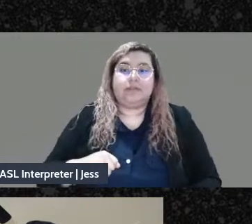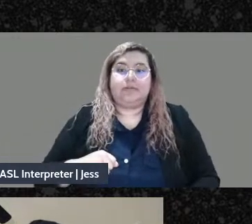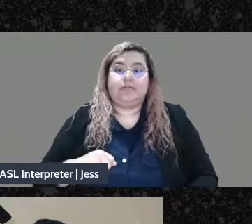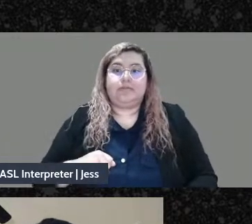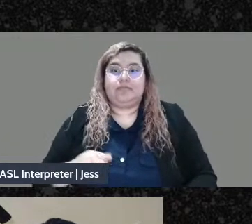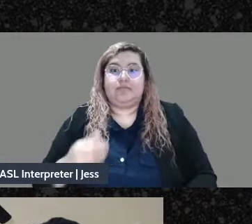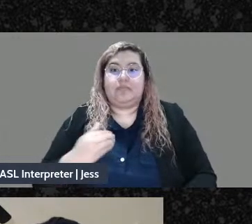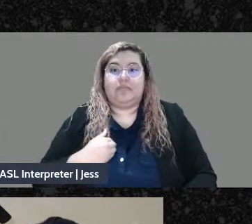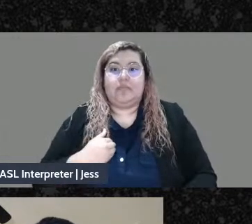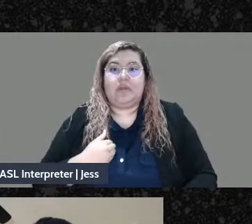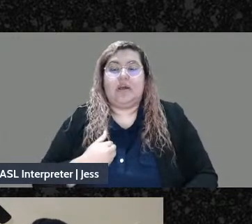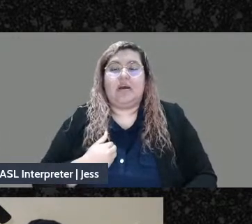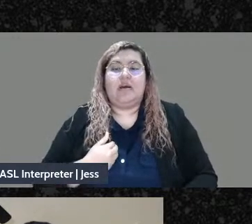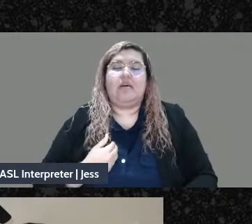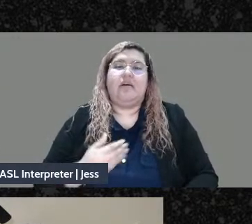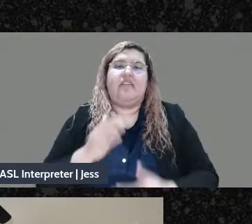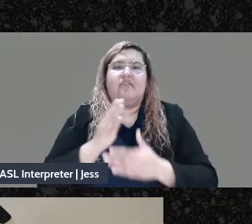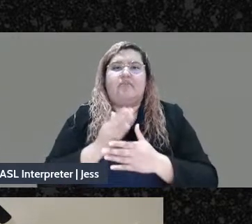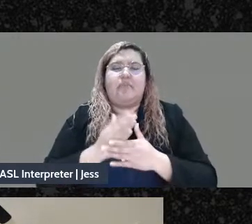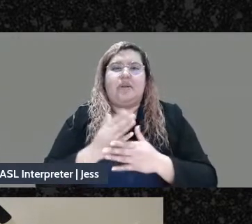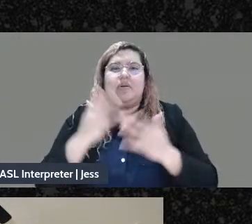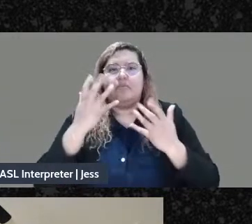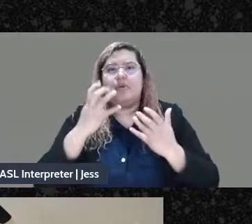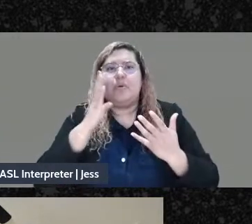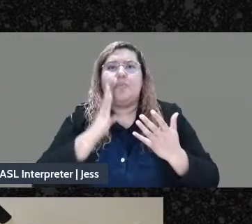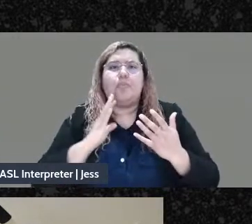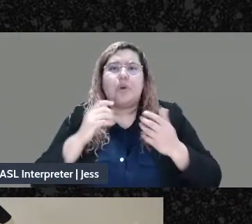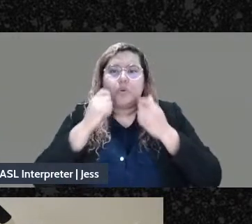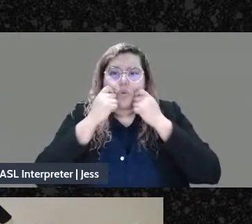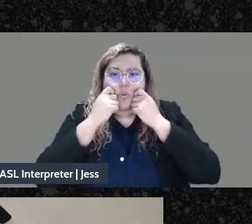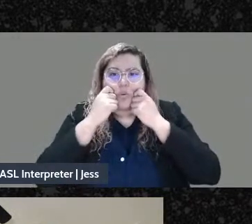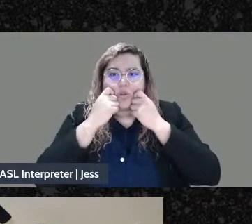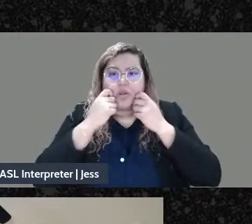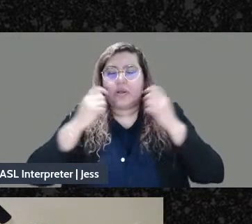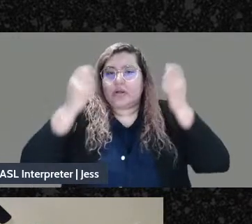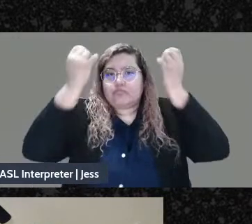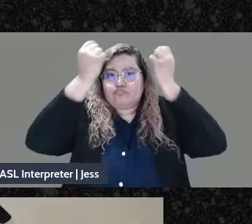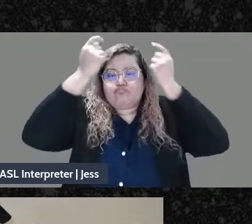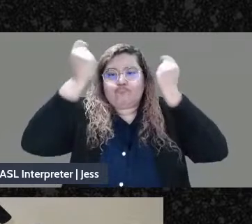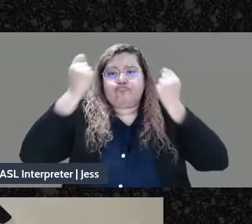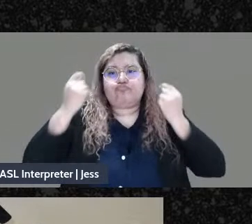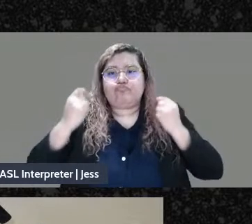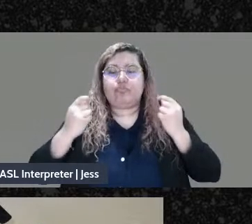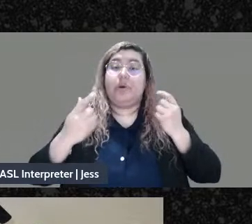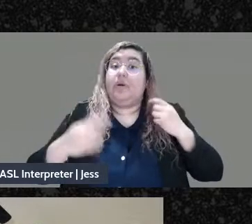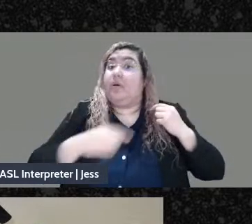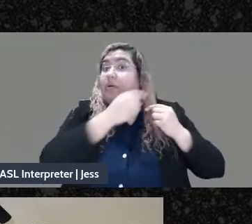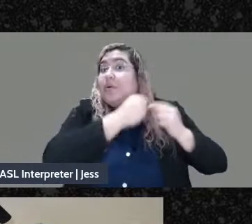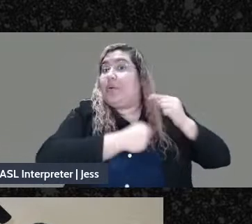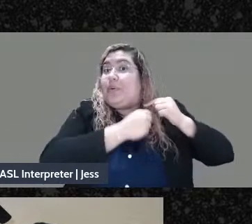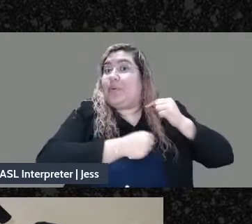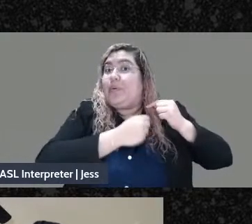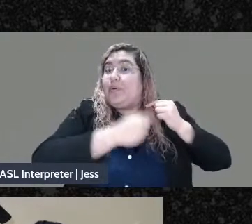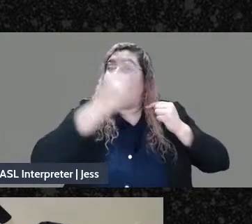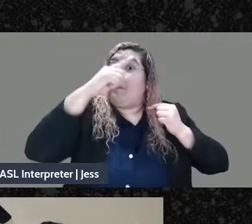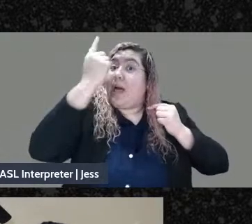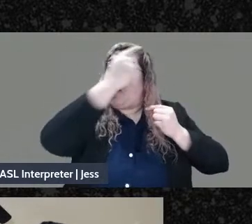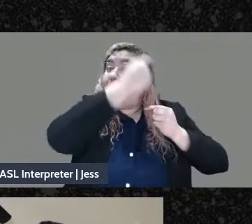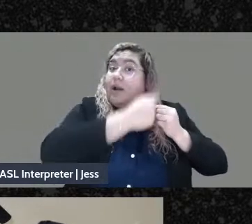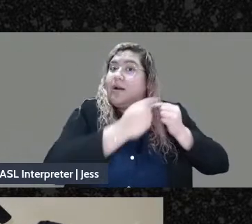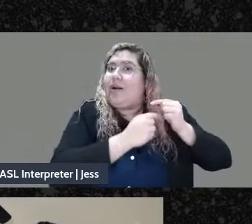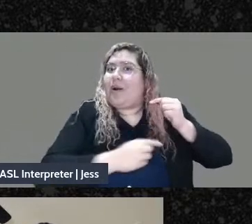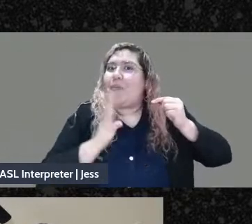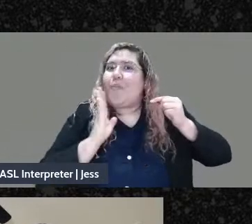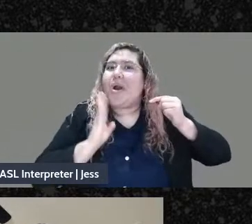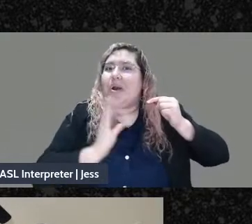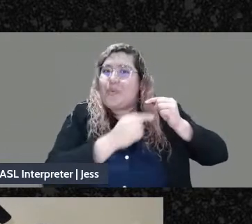have medium dark brown skin, medium length Black locks with brown tips. And I'm